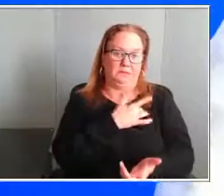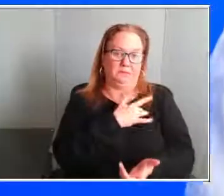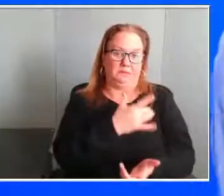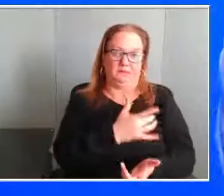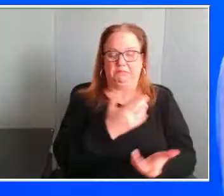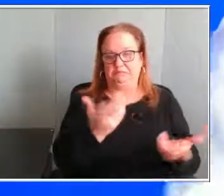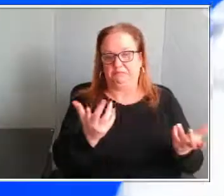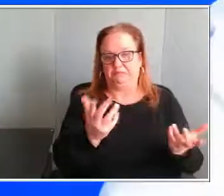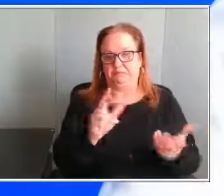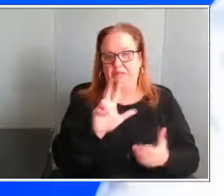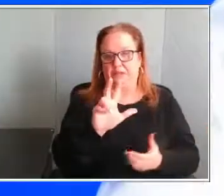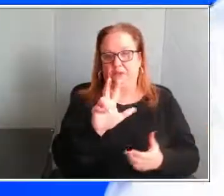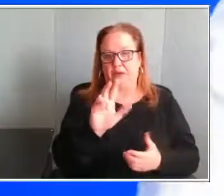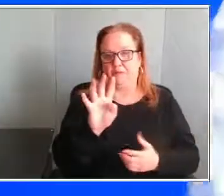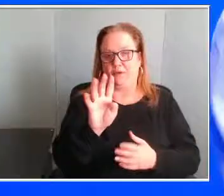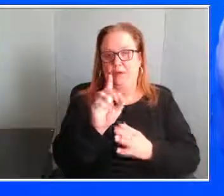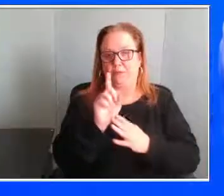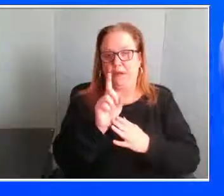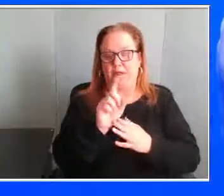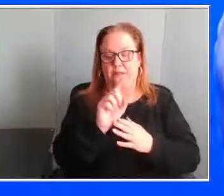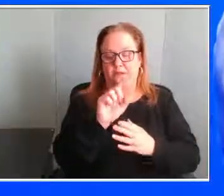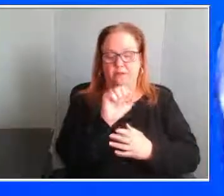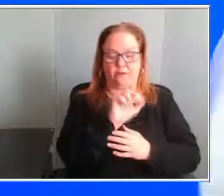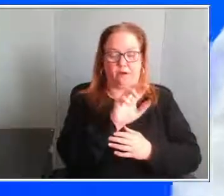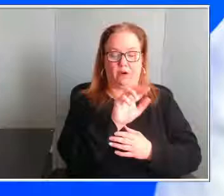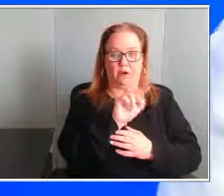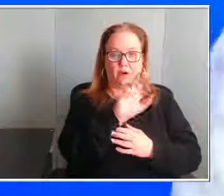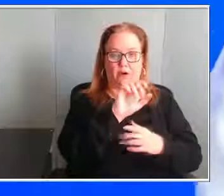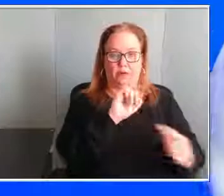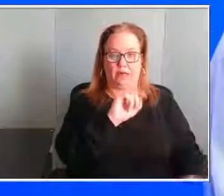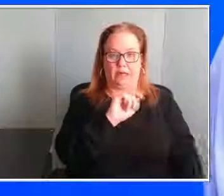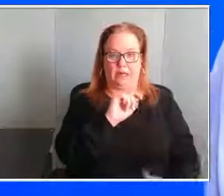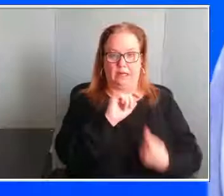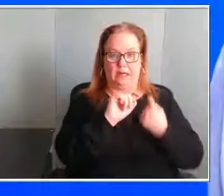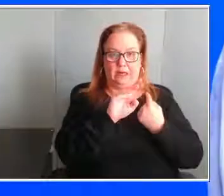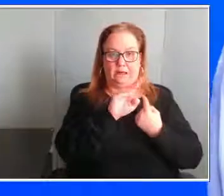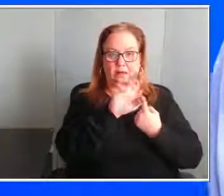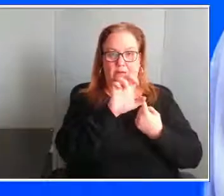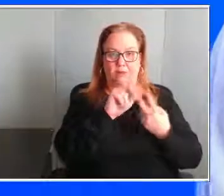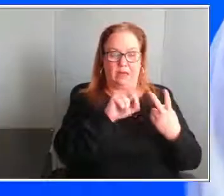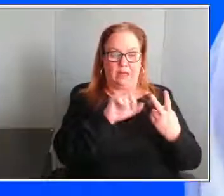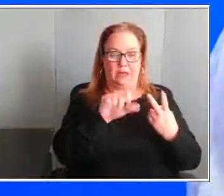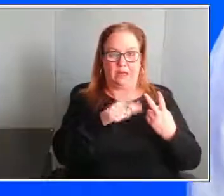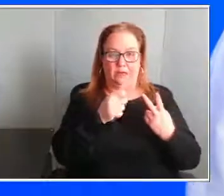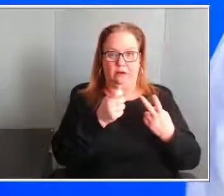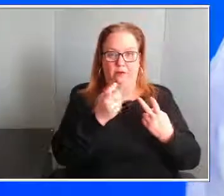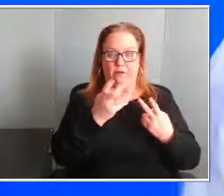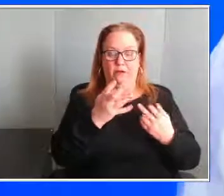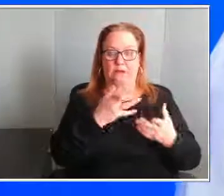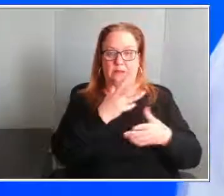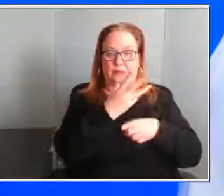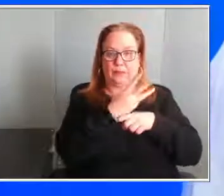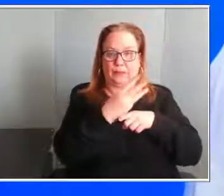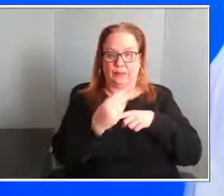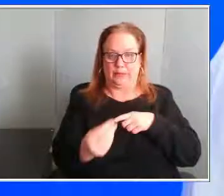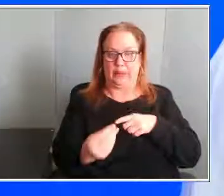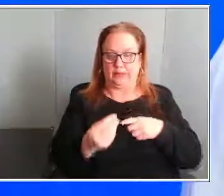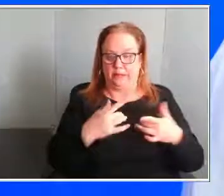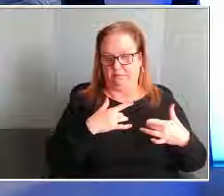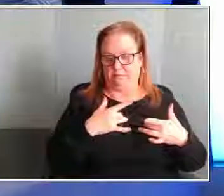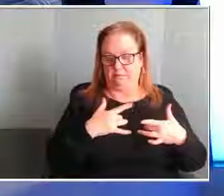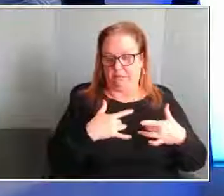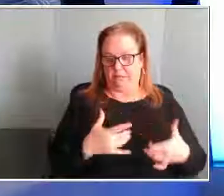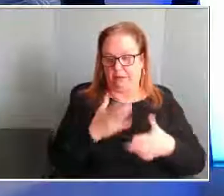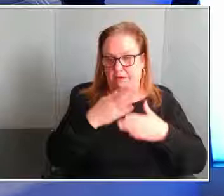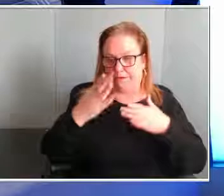maybe 3-4 minutes to get from the femoral artery into the brain. And then another few minutes of aspiration, and ideally you're out.